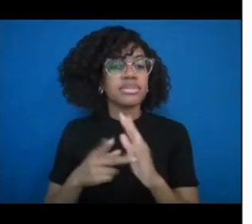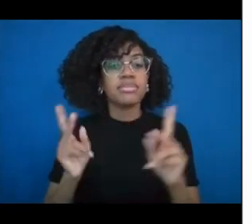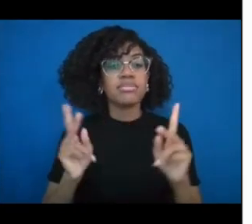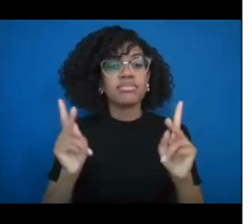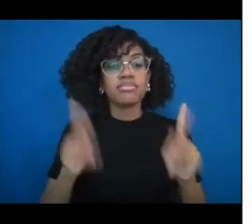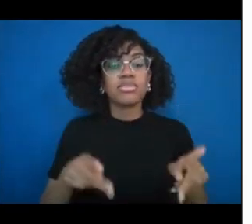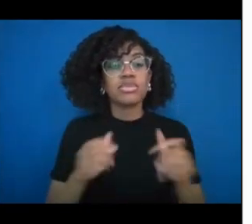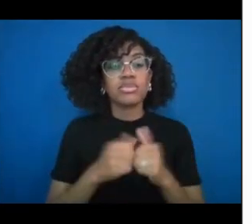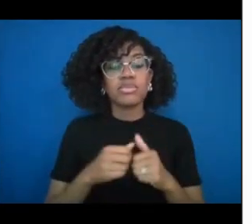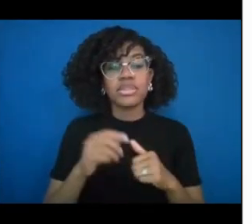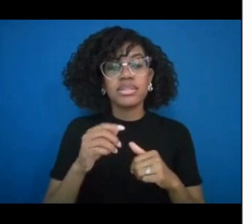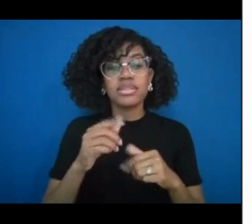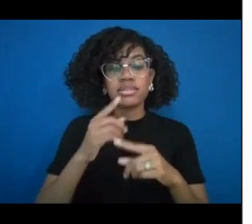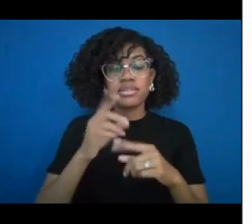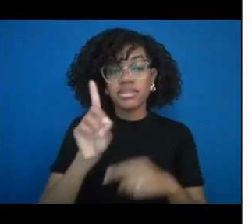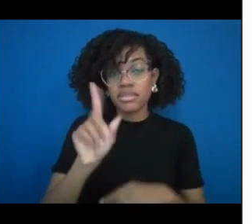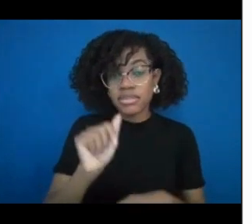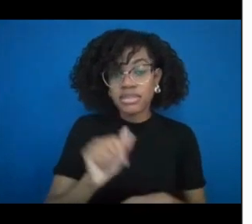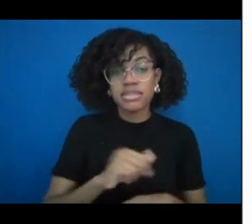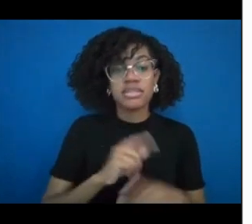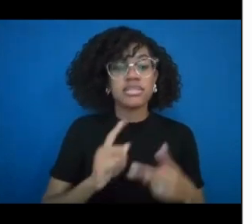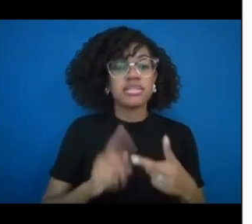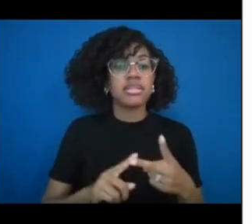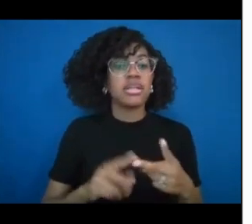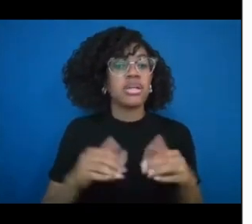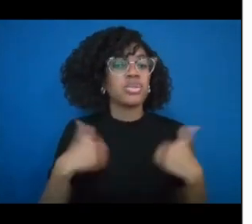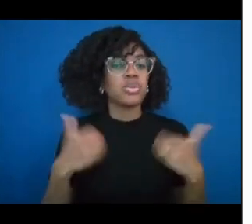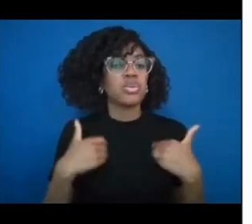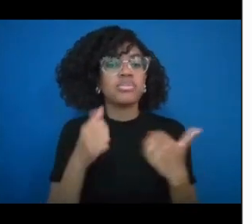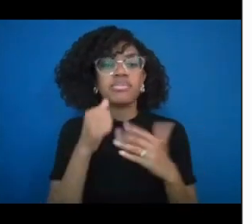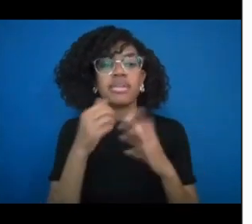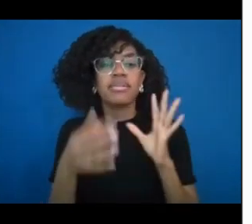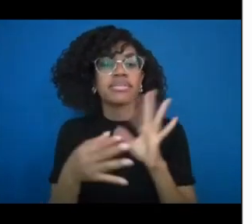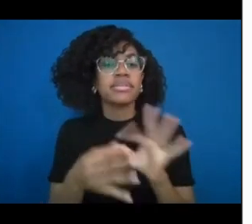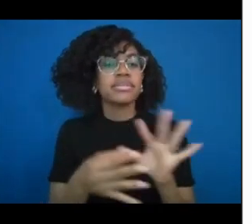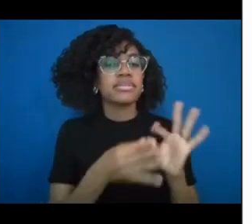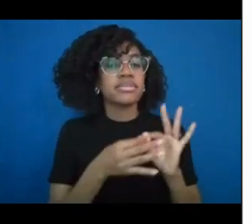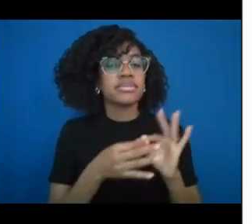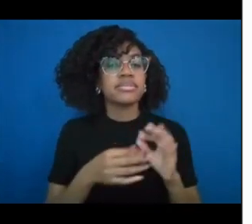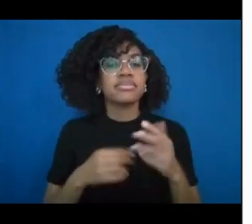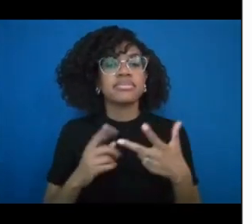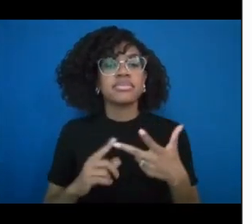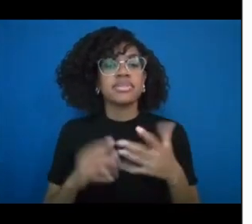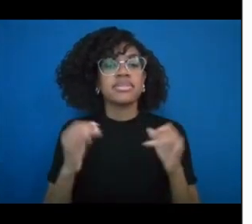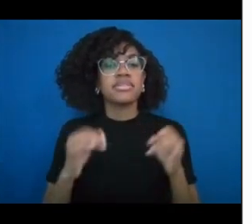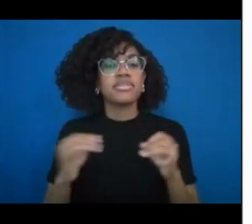disconnected youth, individuals in recovery, individuals with past criminal records,